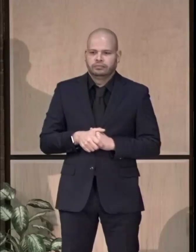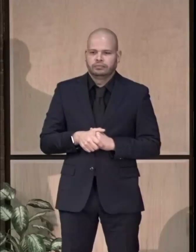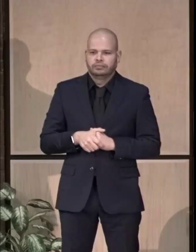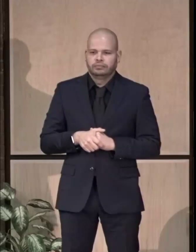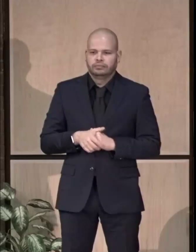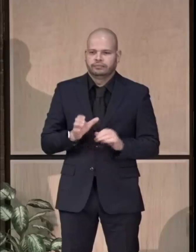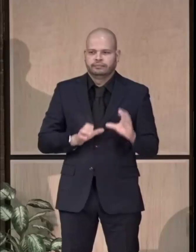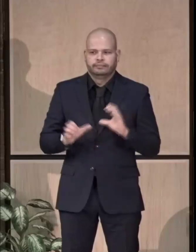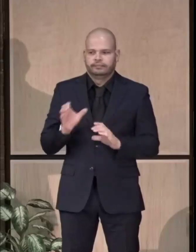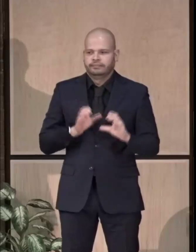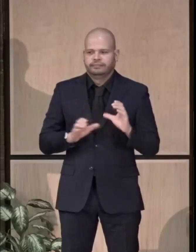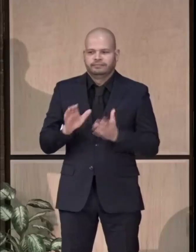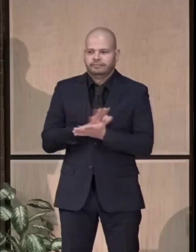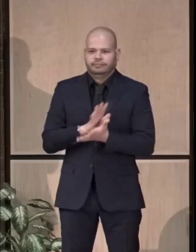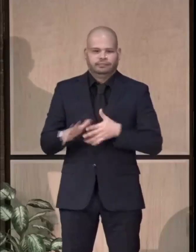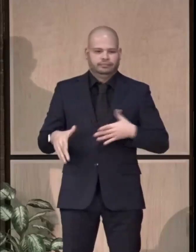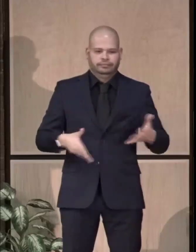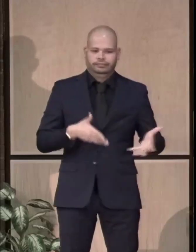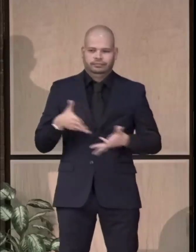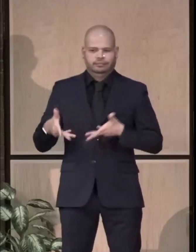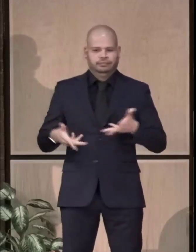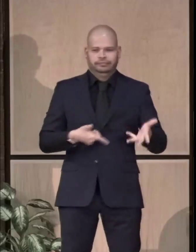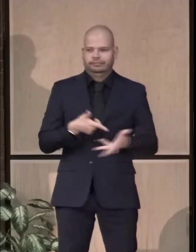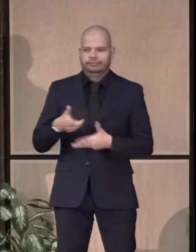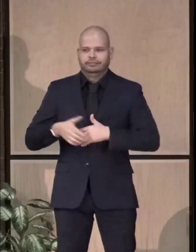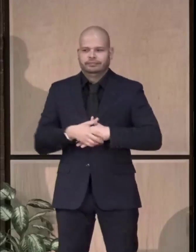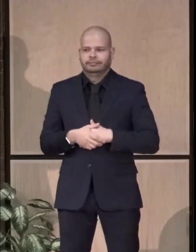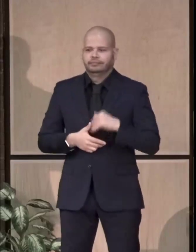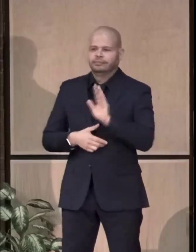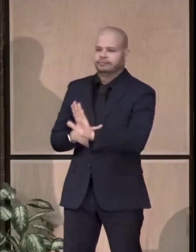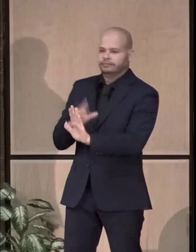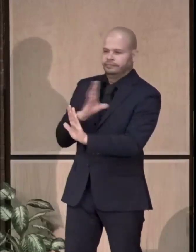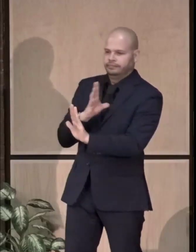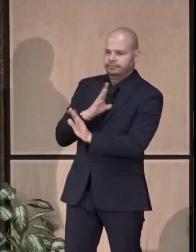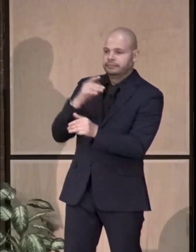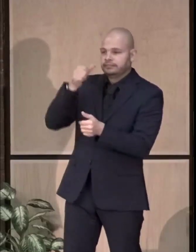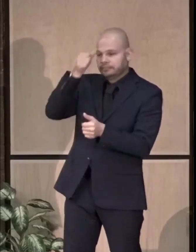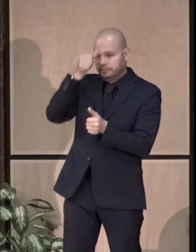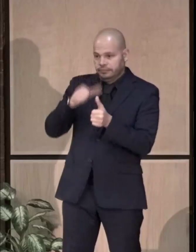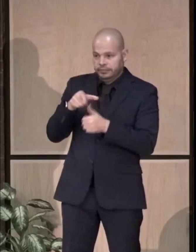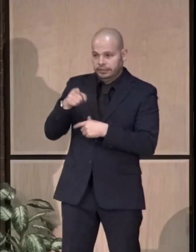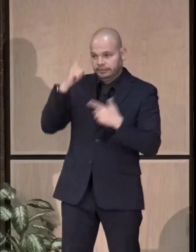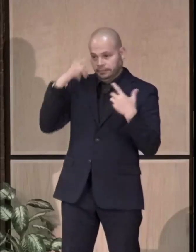Struggling to find 10B. Well, do you remember seeing a report of mental status evaluation?